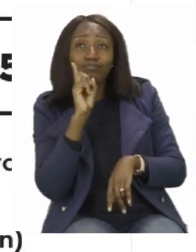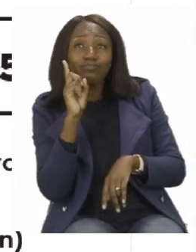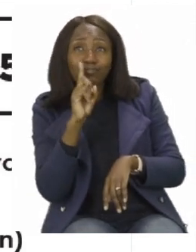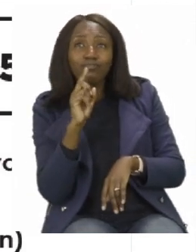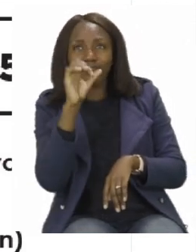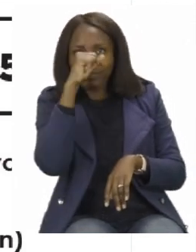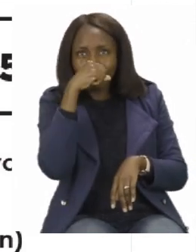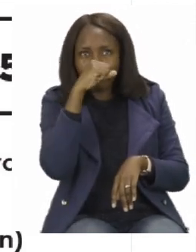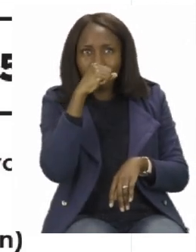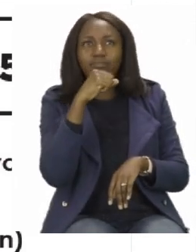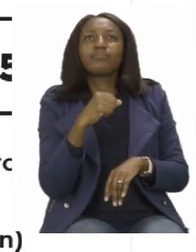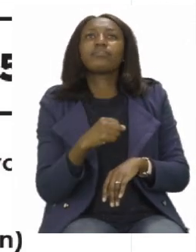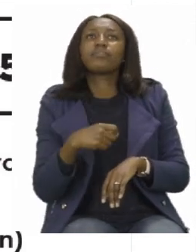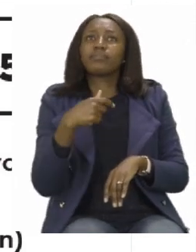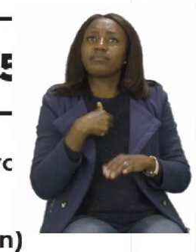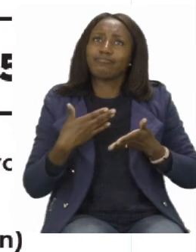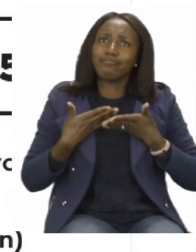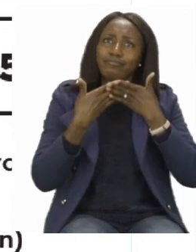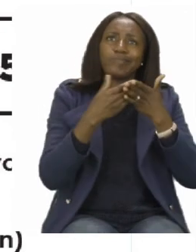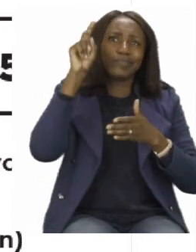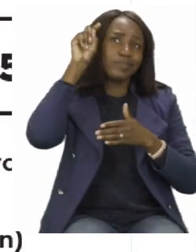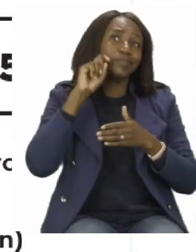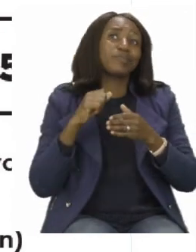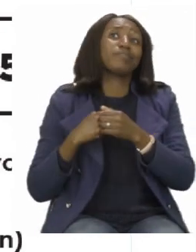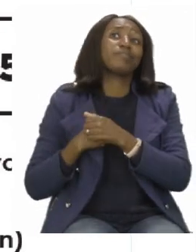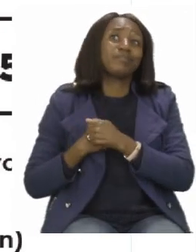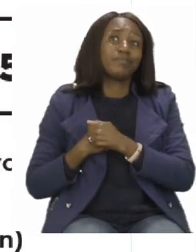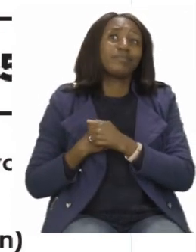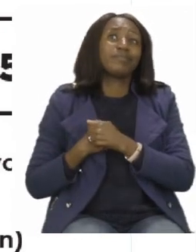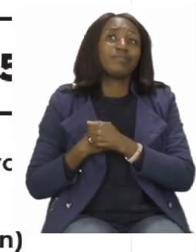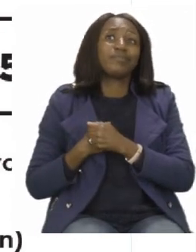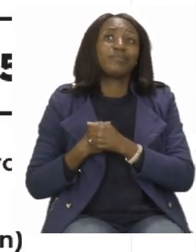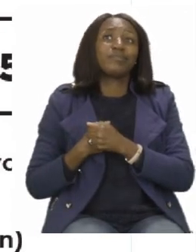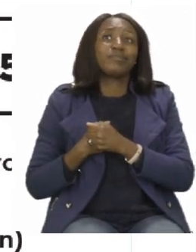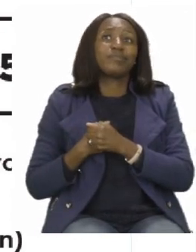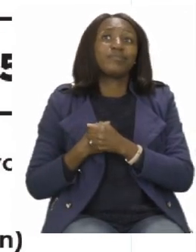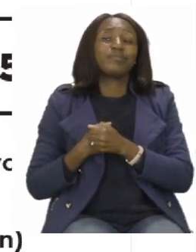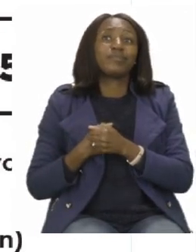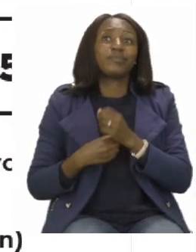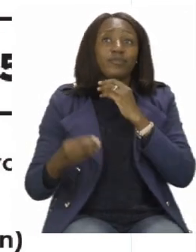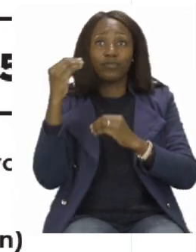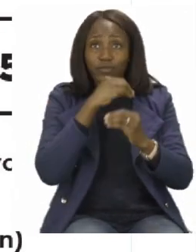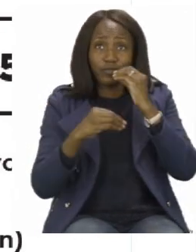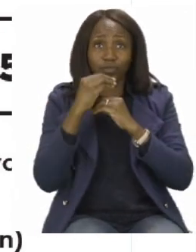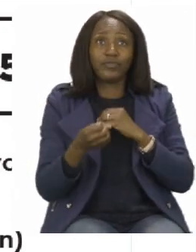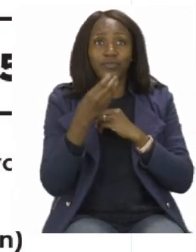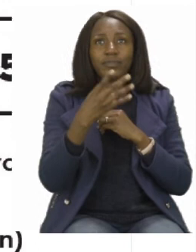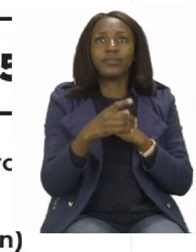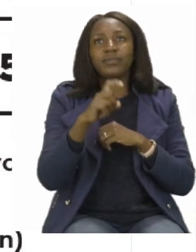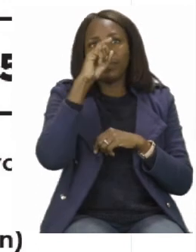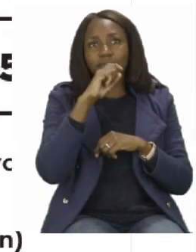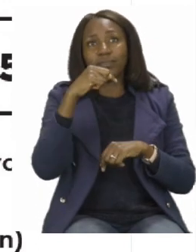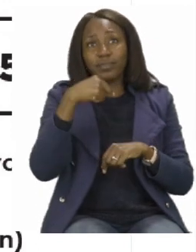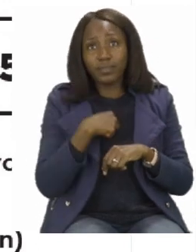pigs. I helped my grandfather feed them, and my sister and I